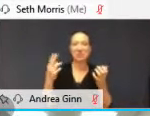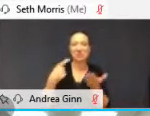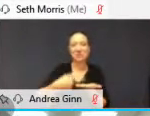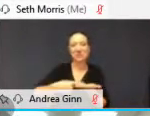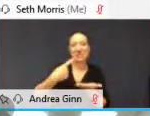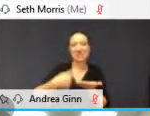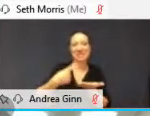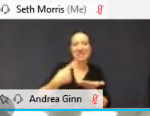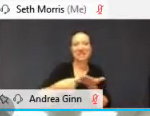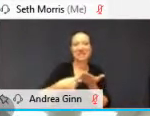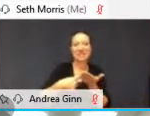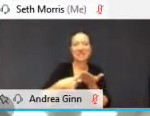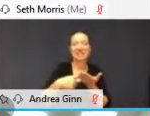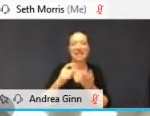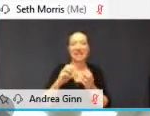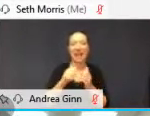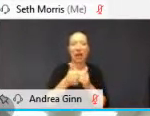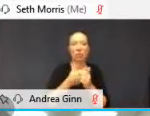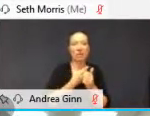engagement with stakeholders.